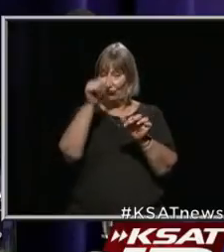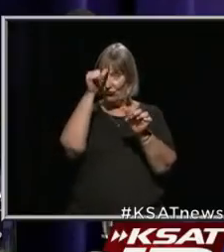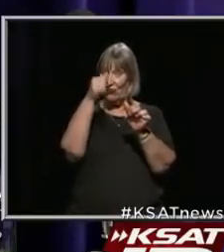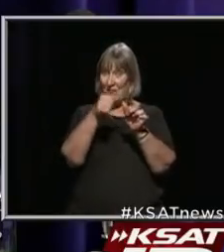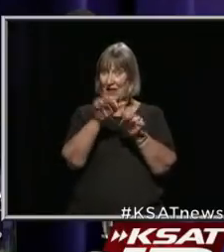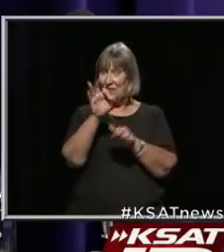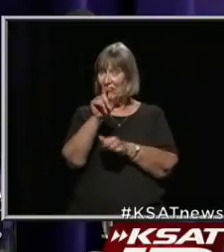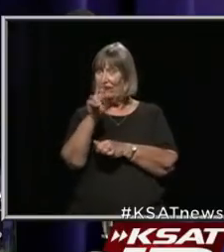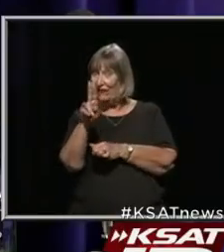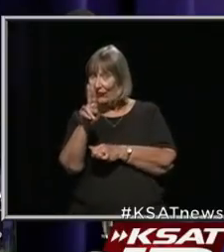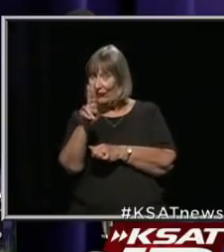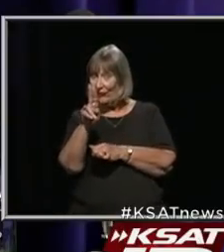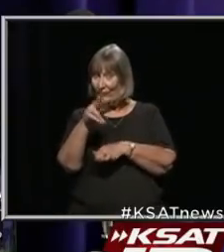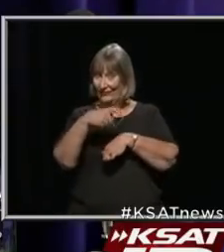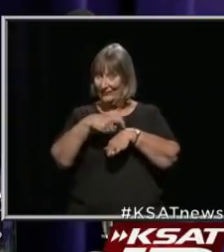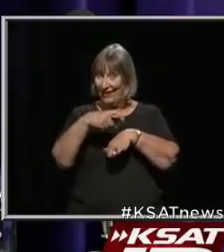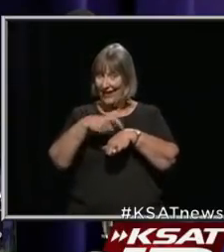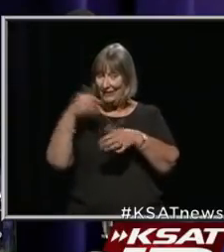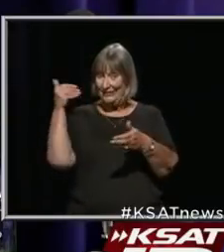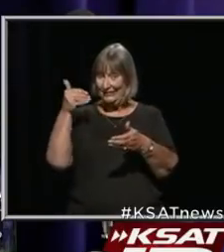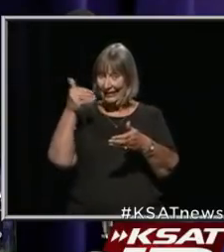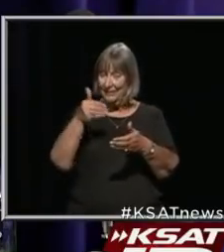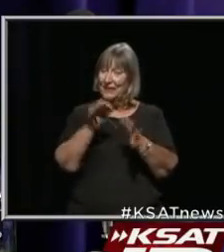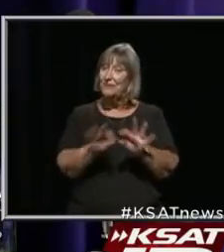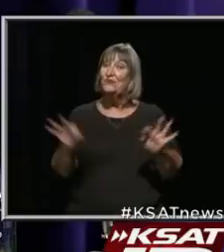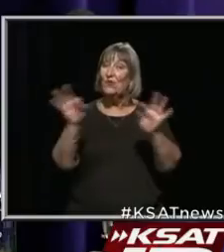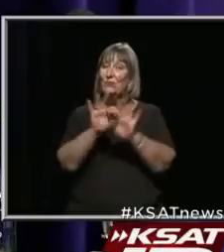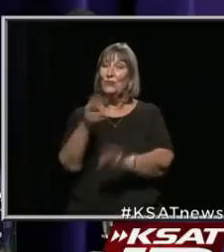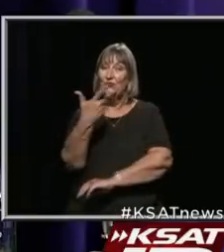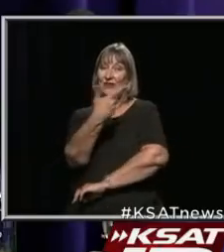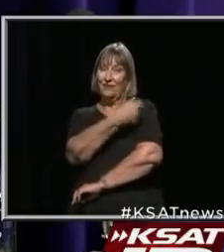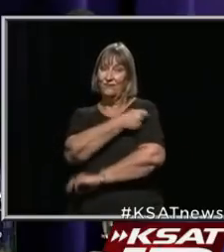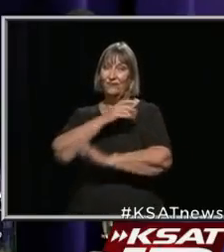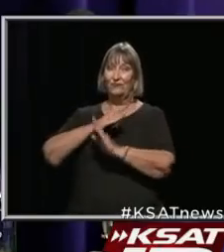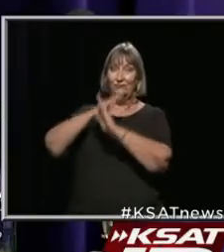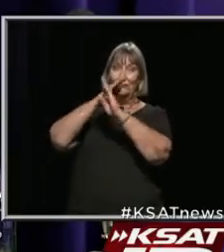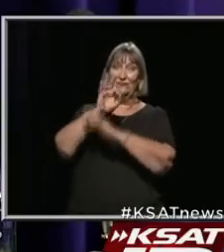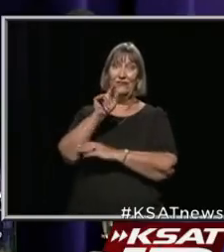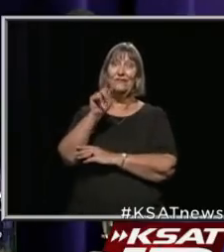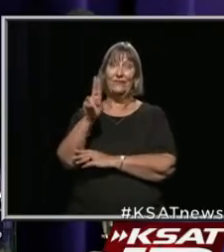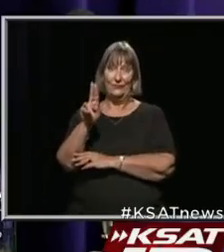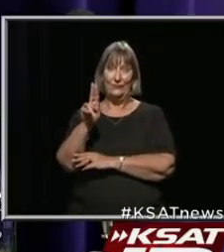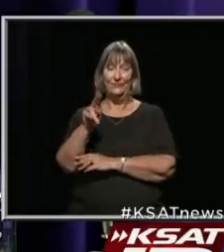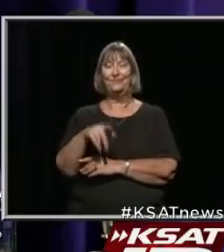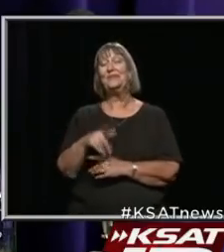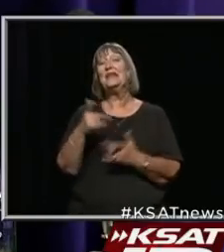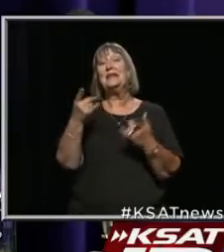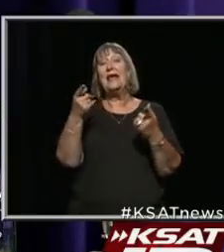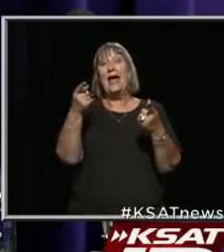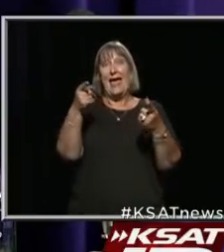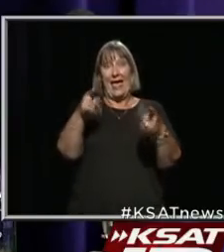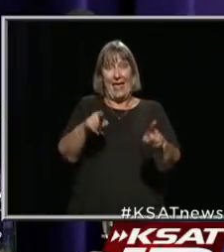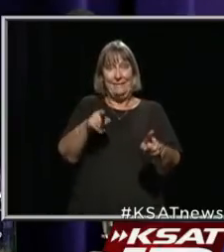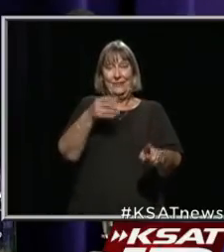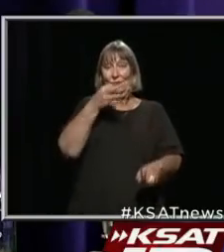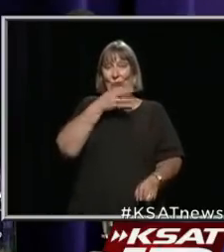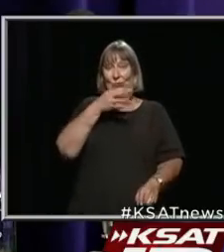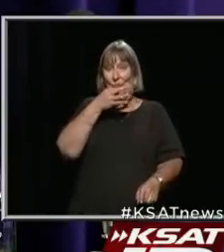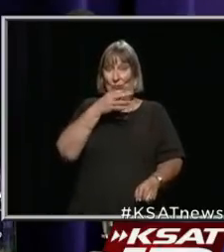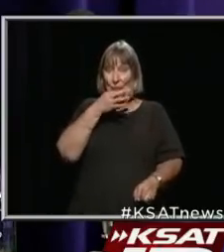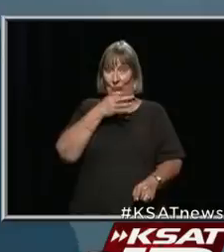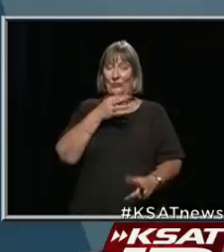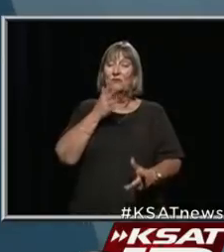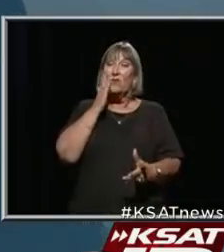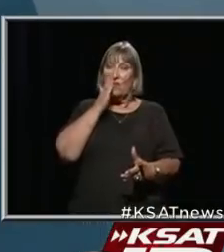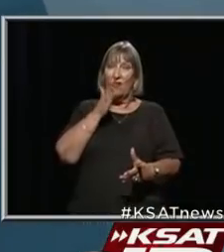again, diligent and get their flu shots. So there's an opportunity coming up right around the corner. We want to urge everybody to get their flu